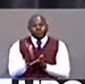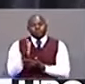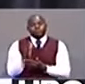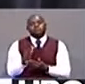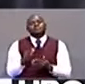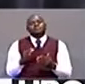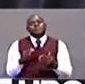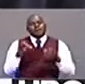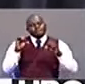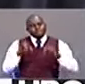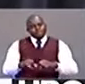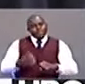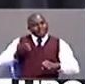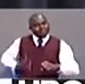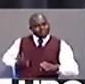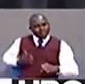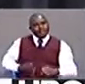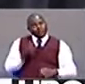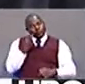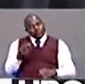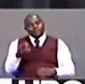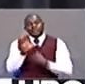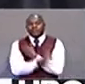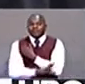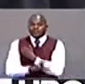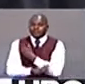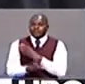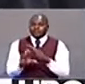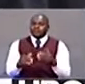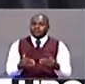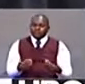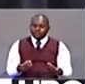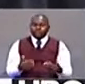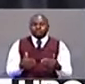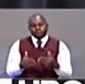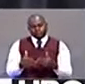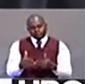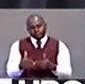injustices that we see in this country these days does not